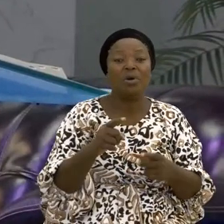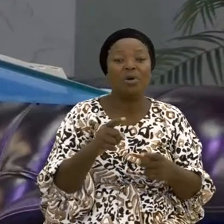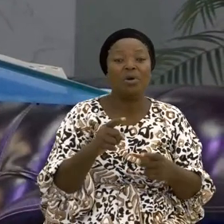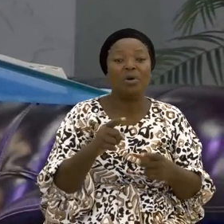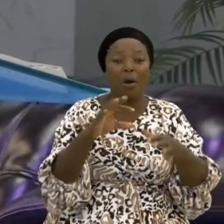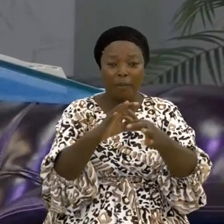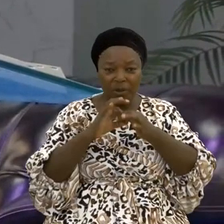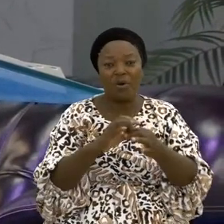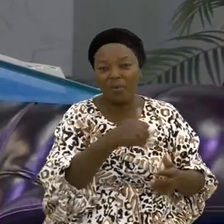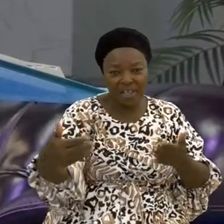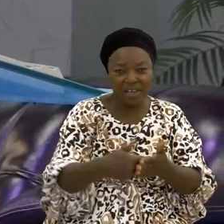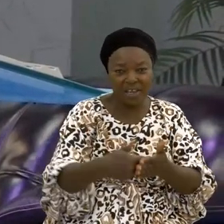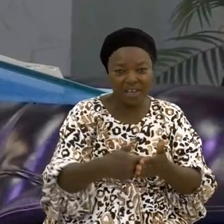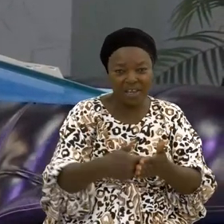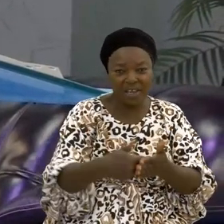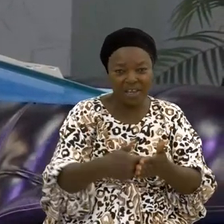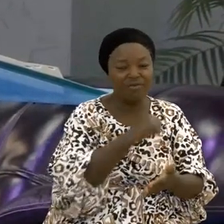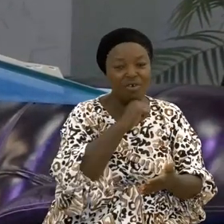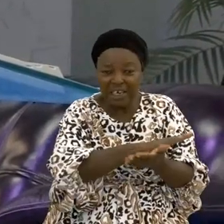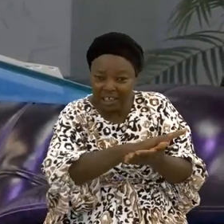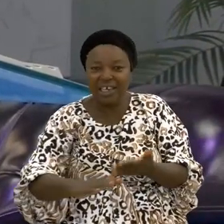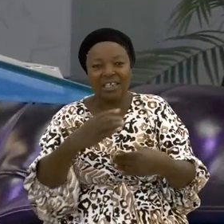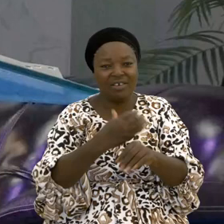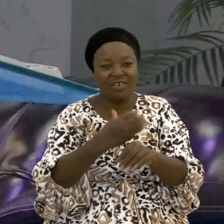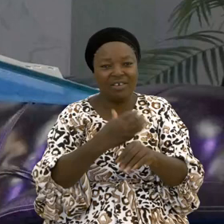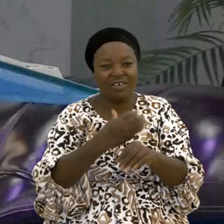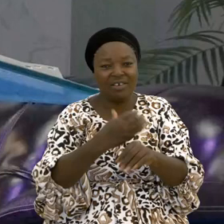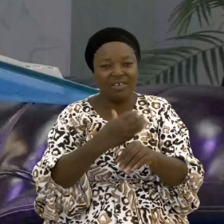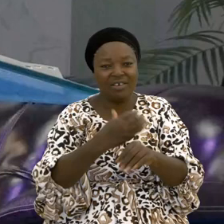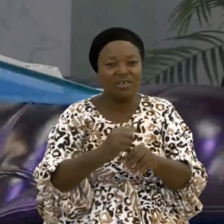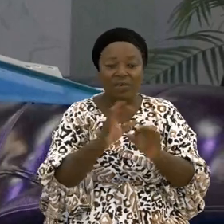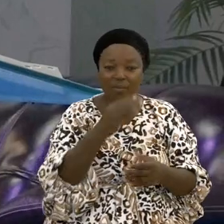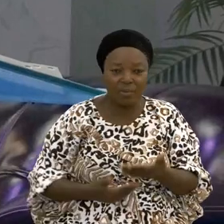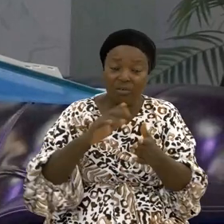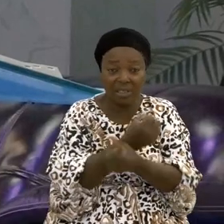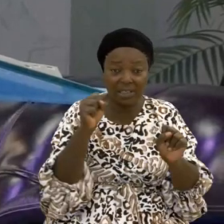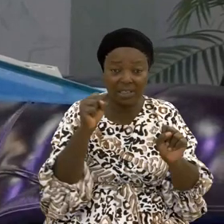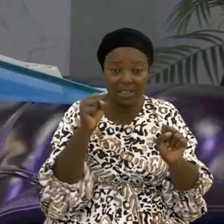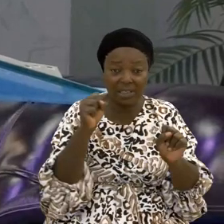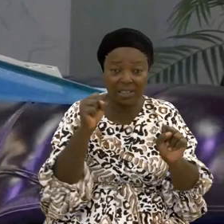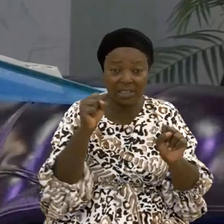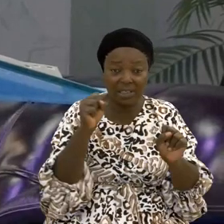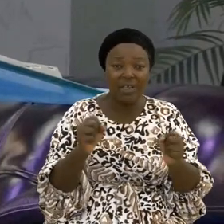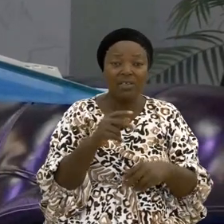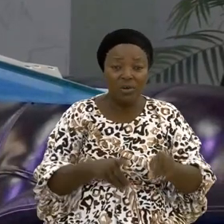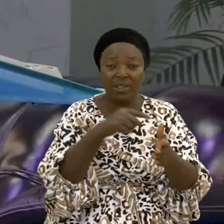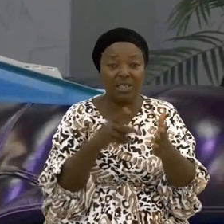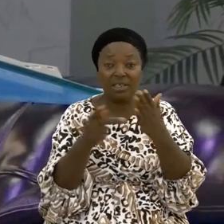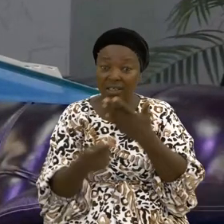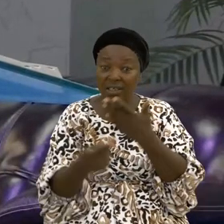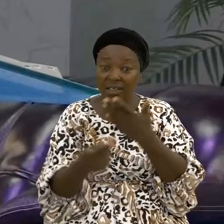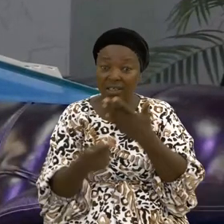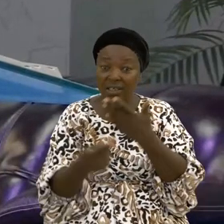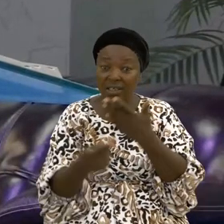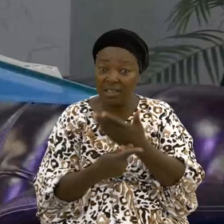new incorruptible creature. If you have been saved, if you have been born again during this crusade, here on the grounds